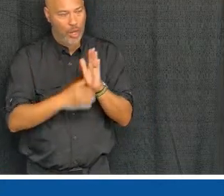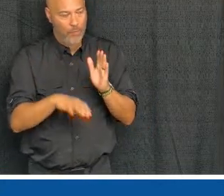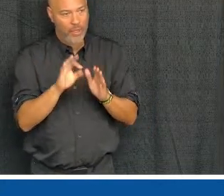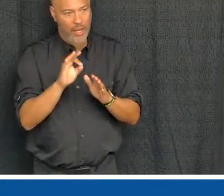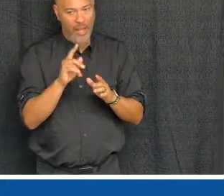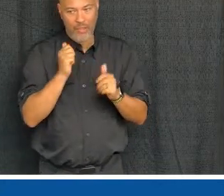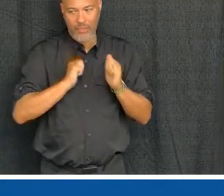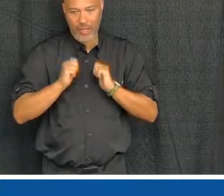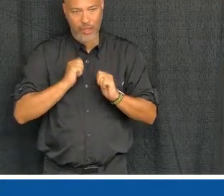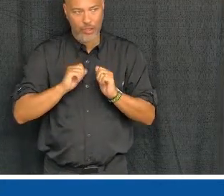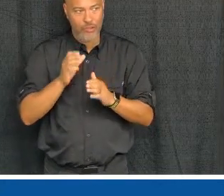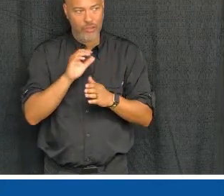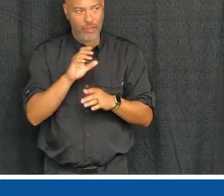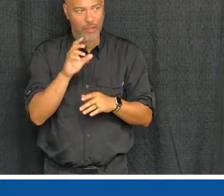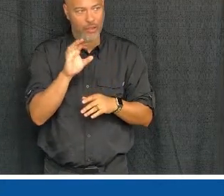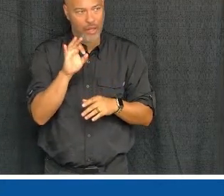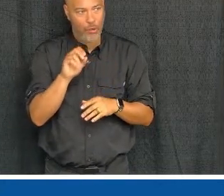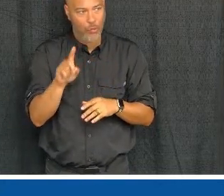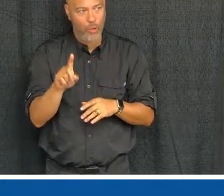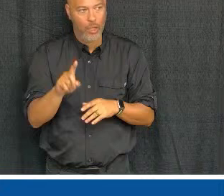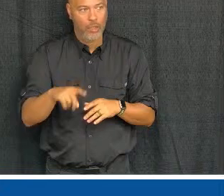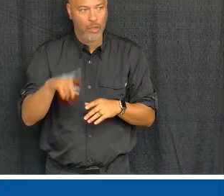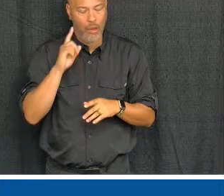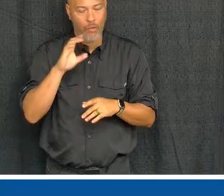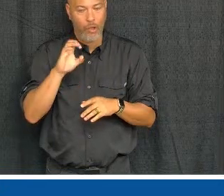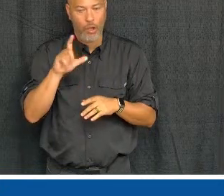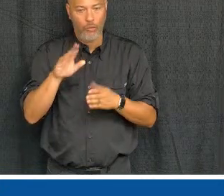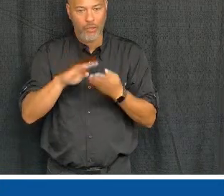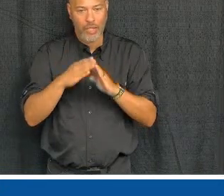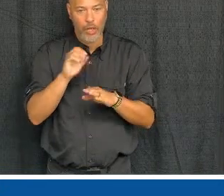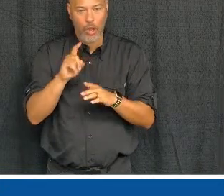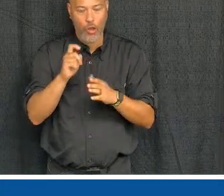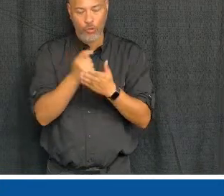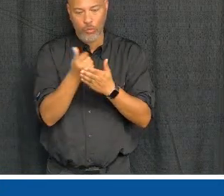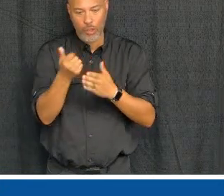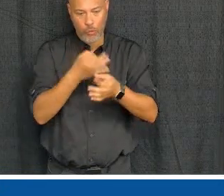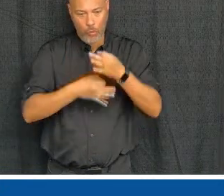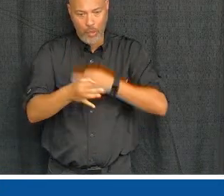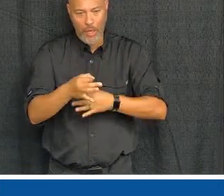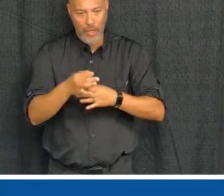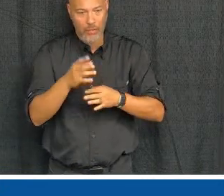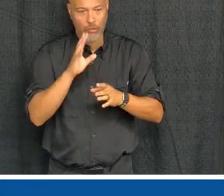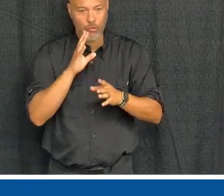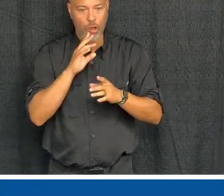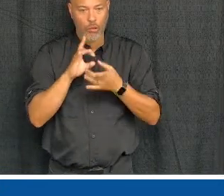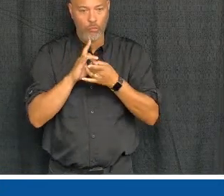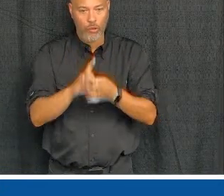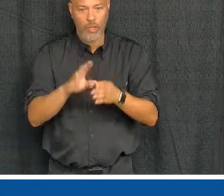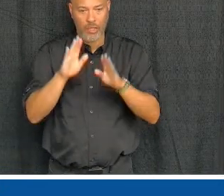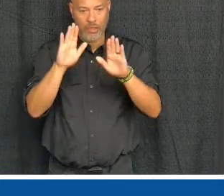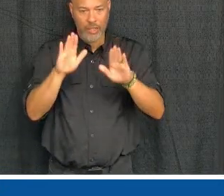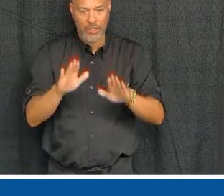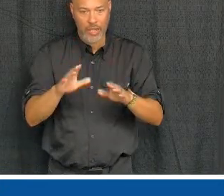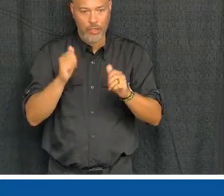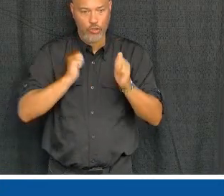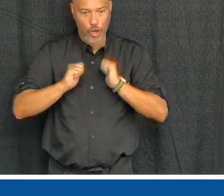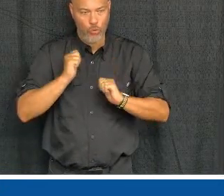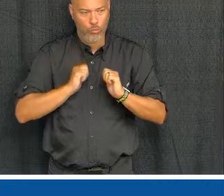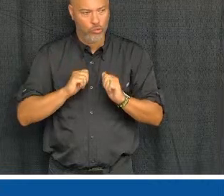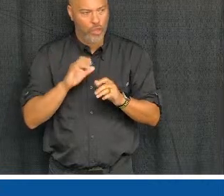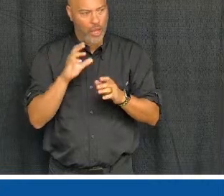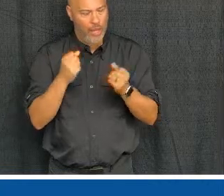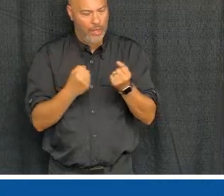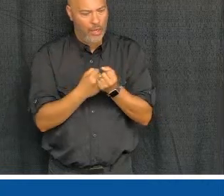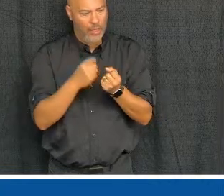Theaters, Section 5-901 of the Clarksville City Code to delete and replace the provision regulating Sunday shows. Councilperson Little, you're